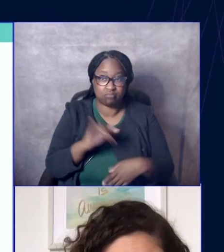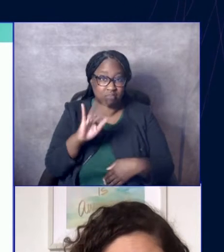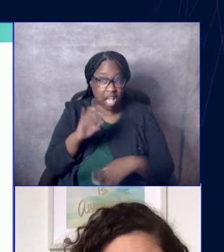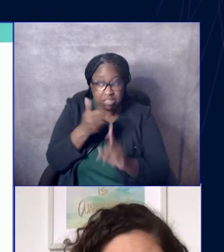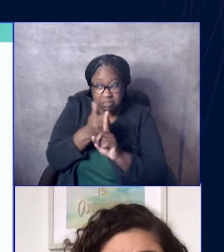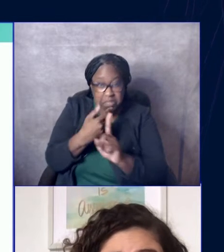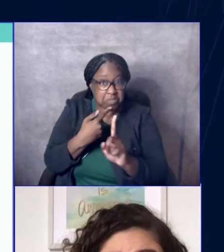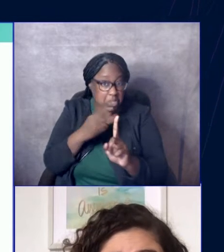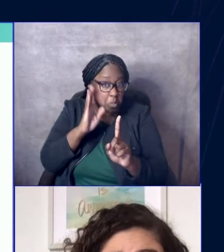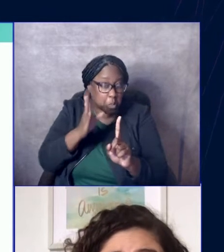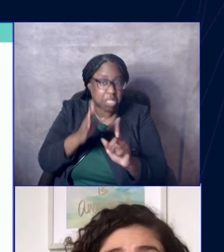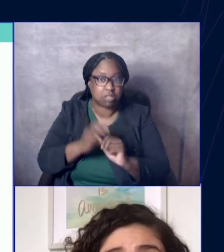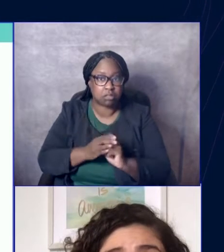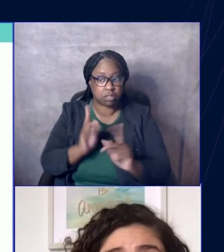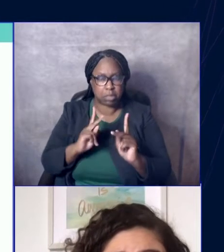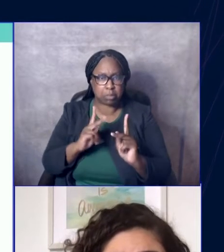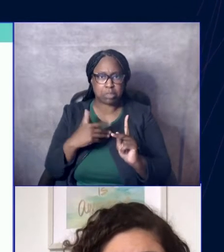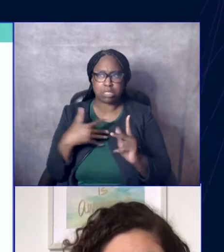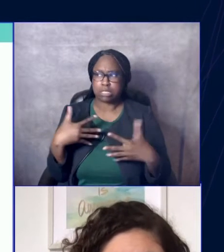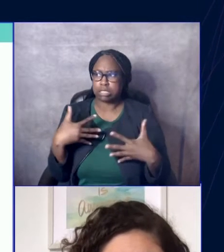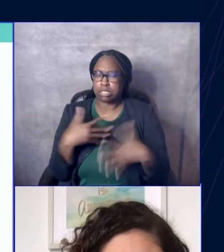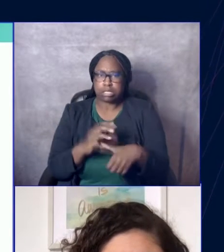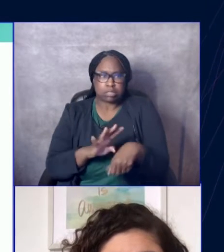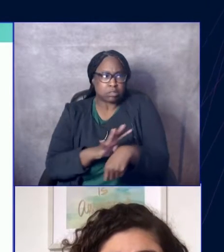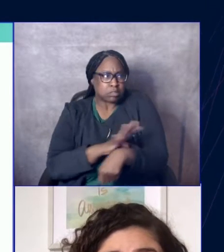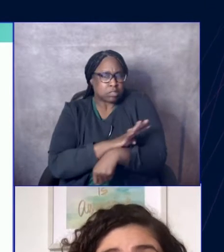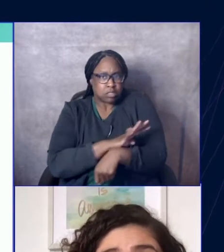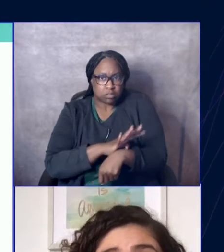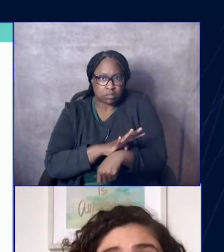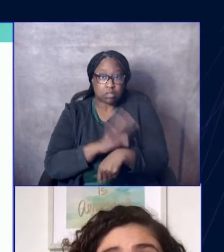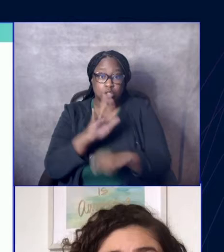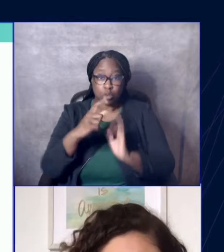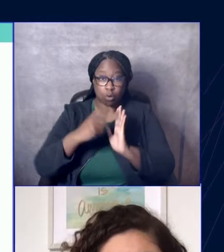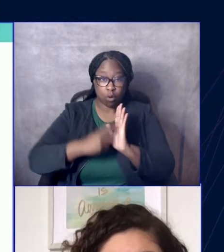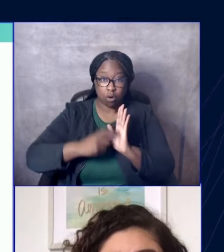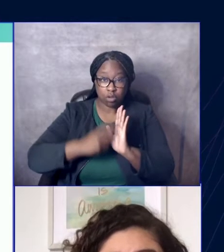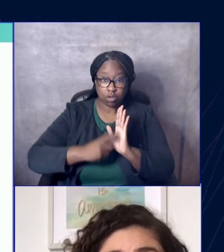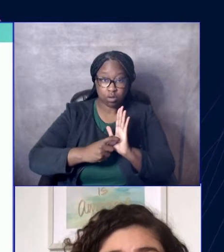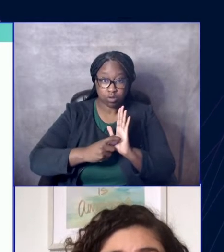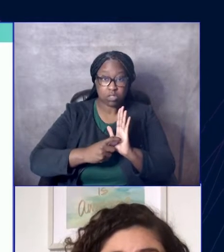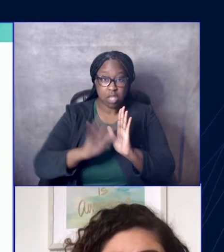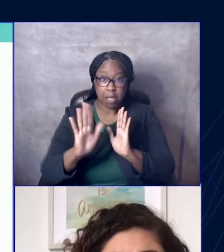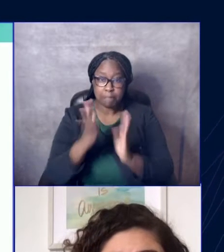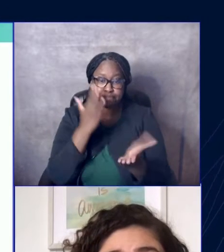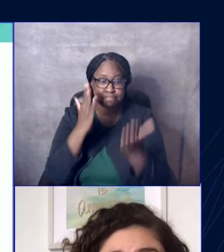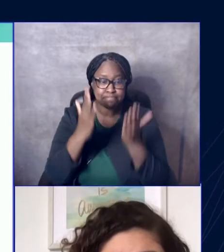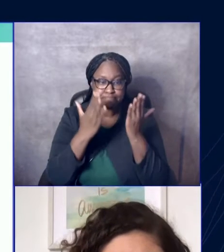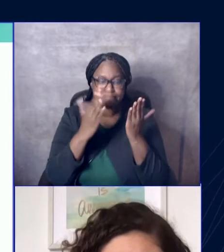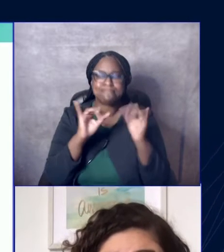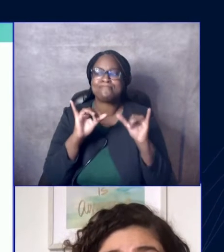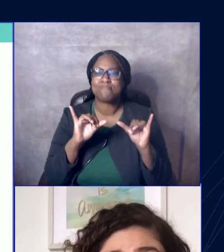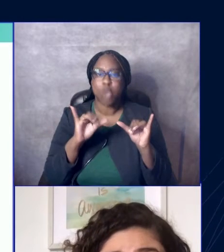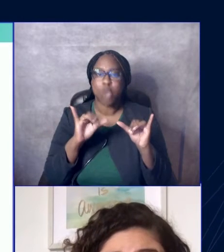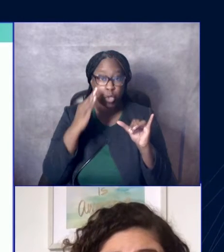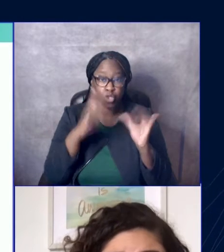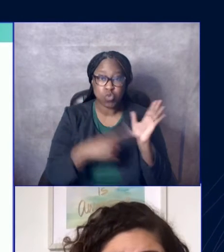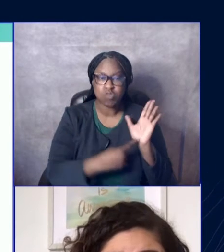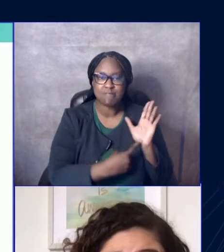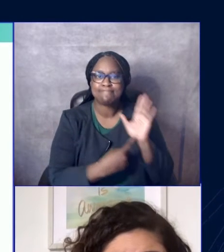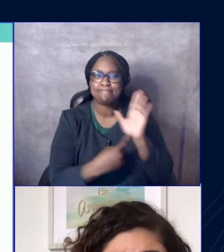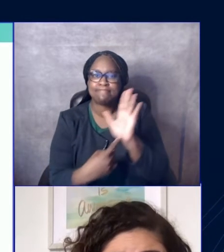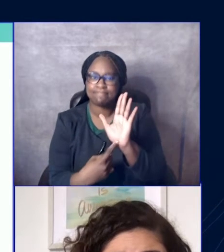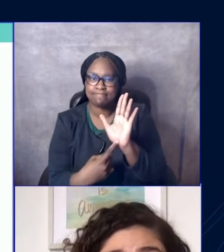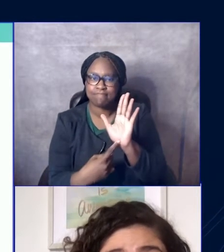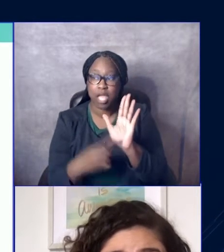fear. All of these articles you see, we really knew that we needed to get them in front of not only the Chief